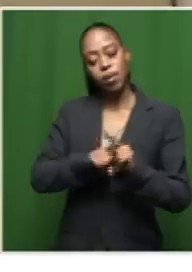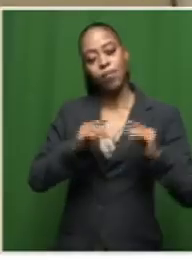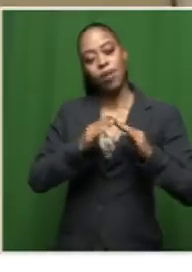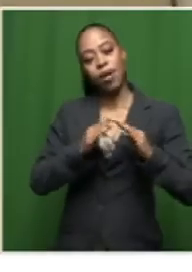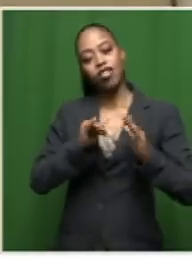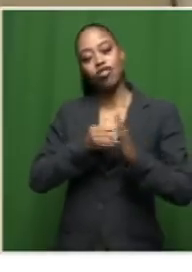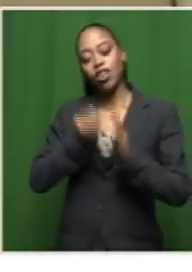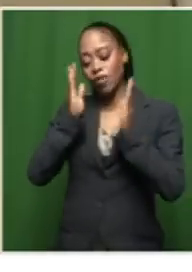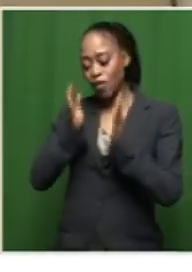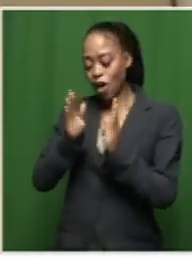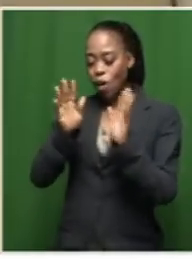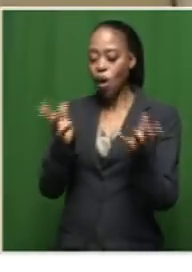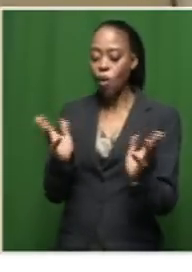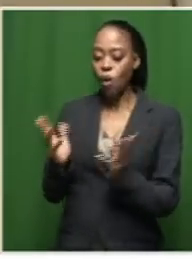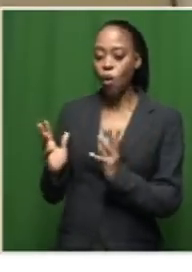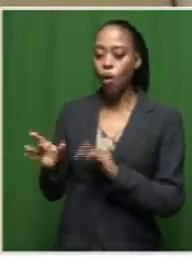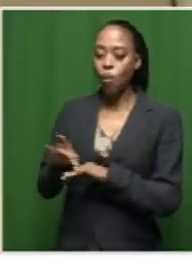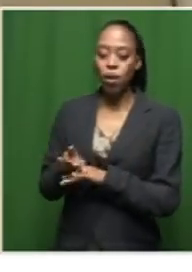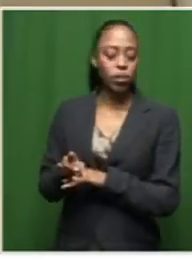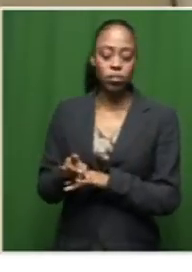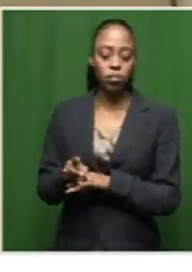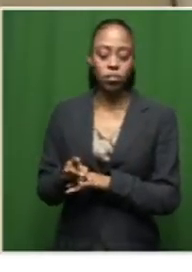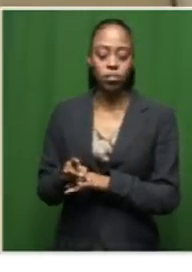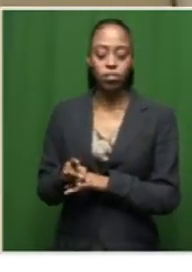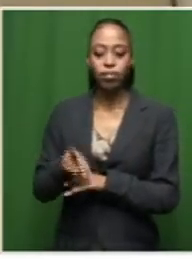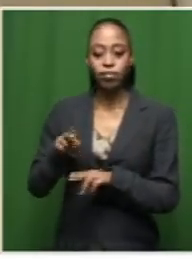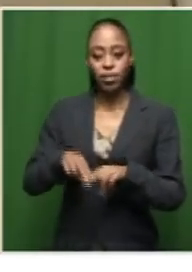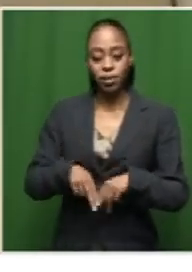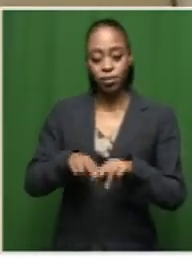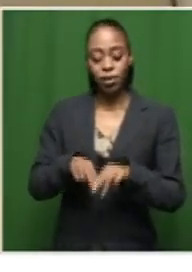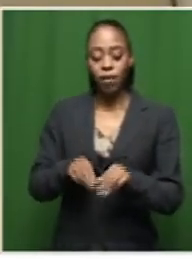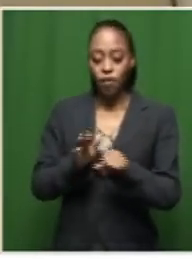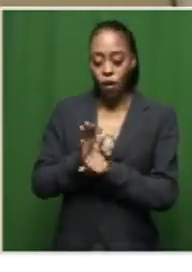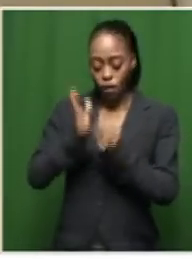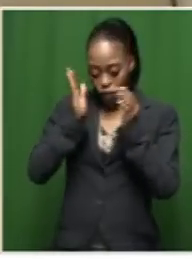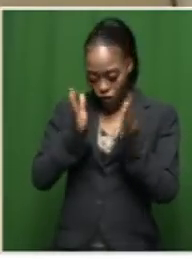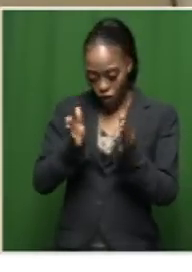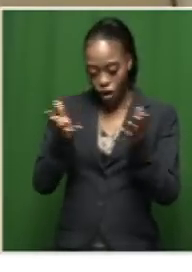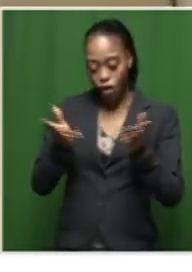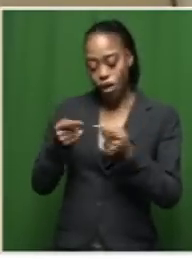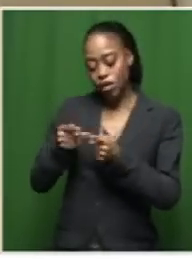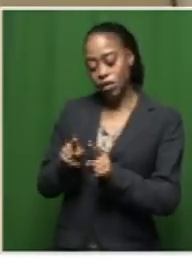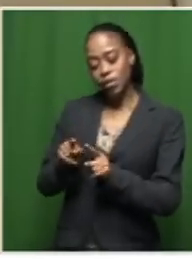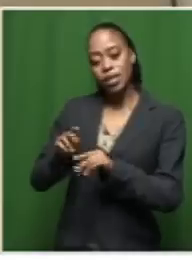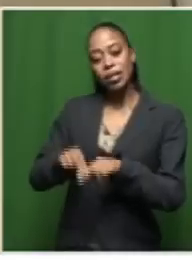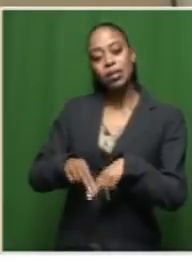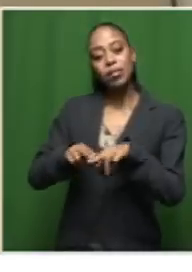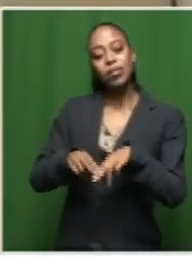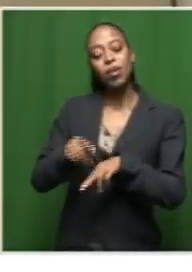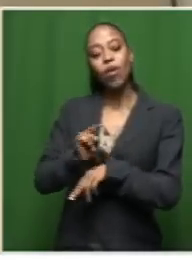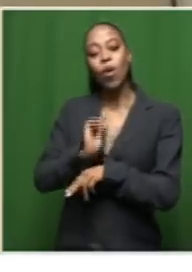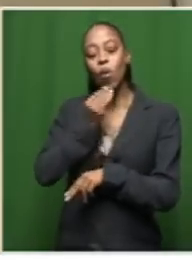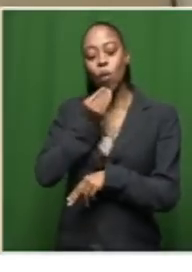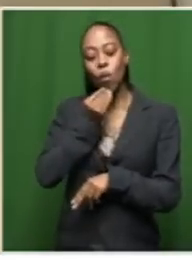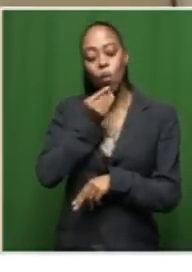not subject to the manner in which you were married. It is allocated completely differently based on